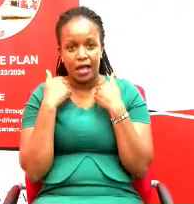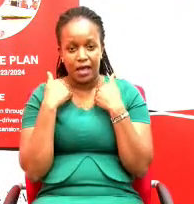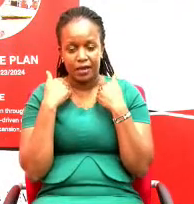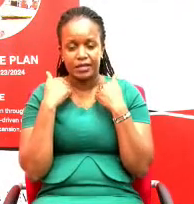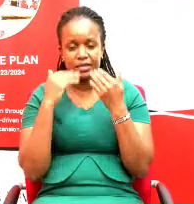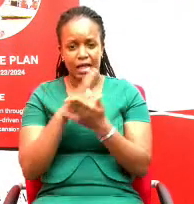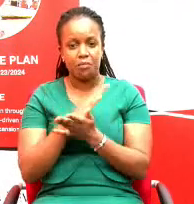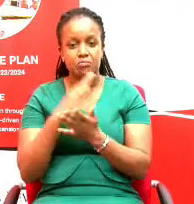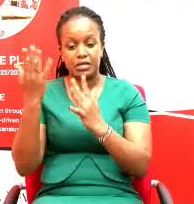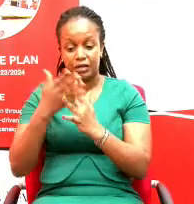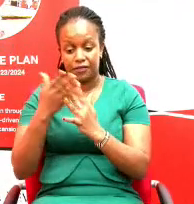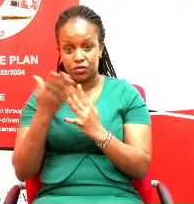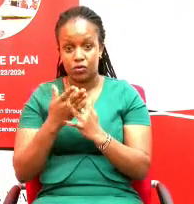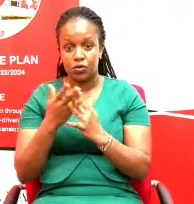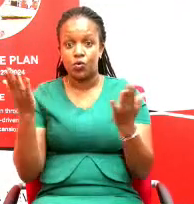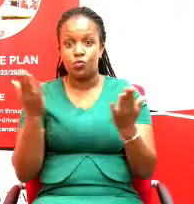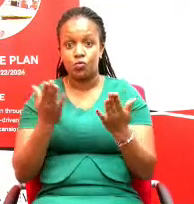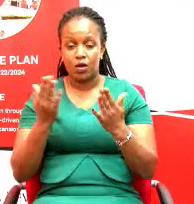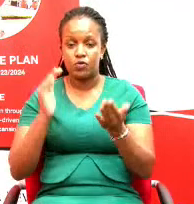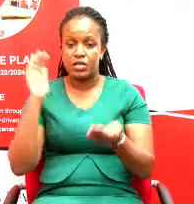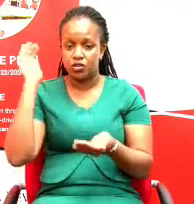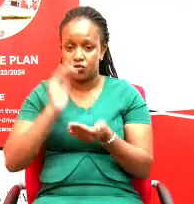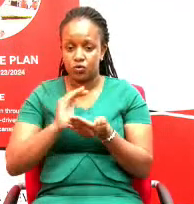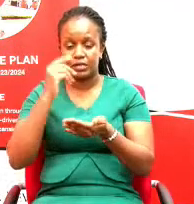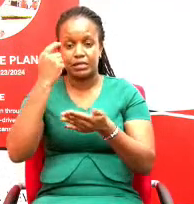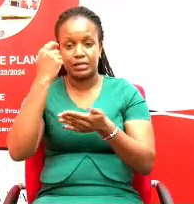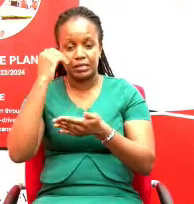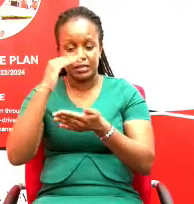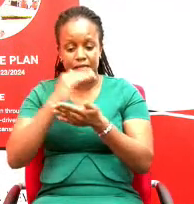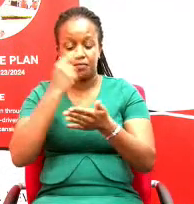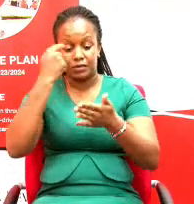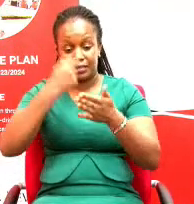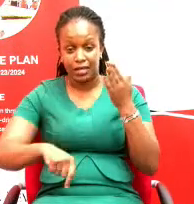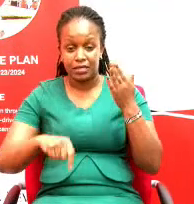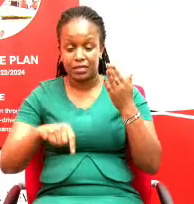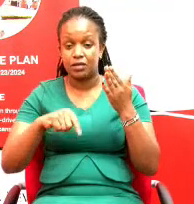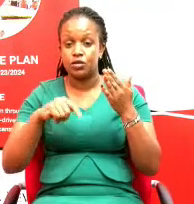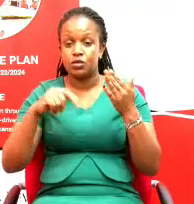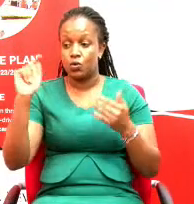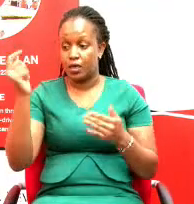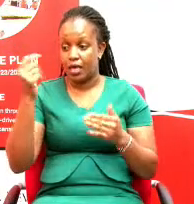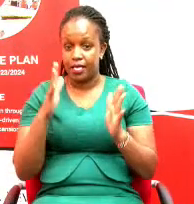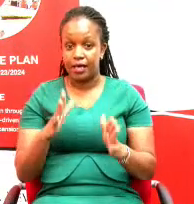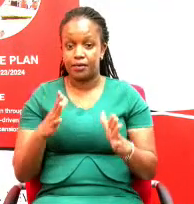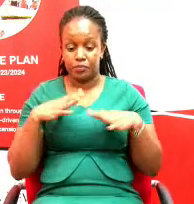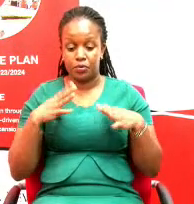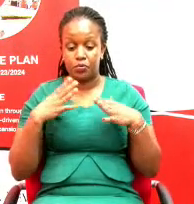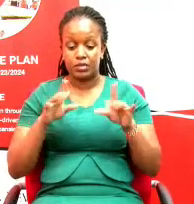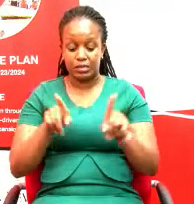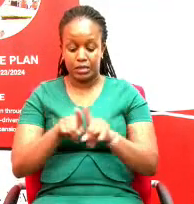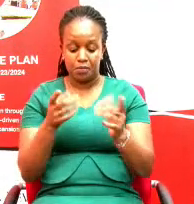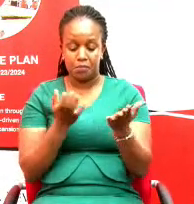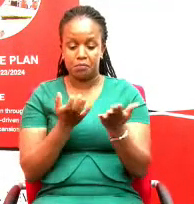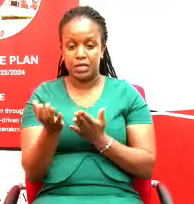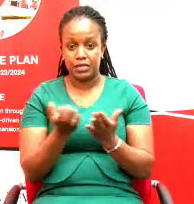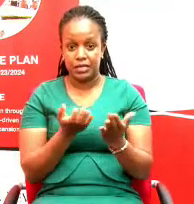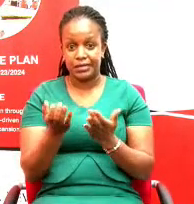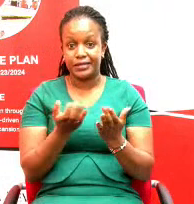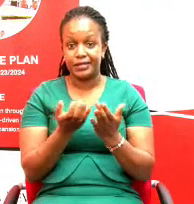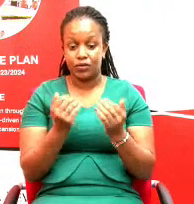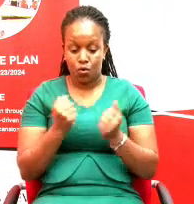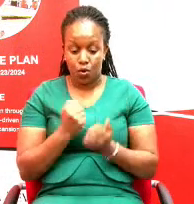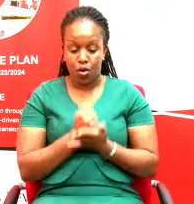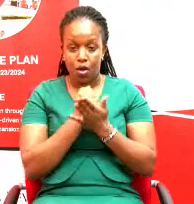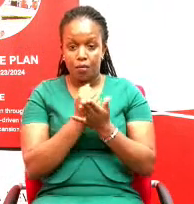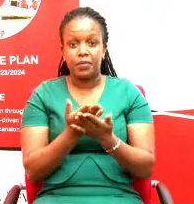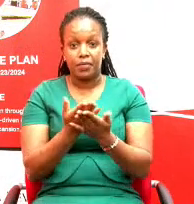interventions where we give tax breaks, tax relief to the Kenyan people and businesses to enable them to navigate